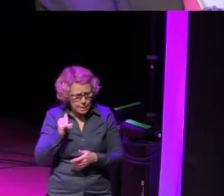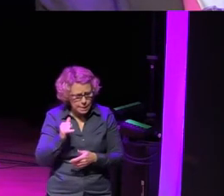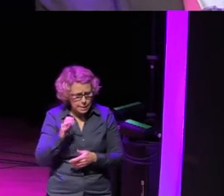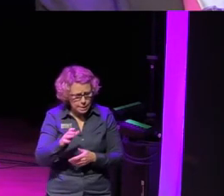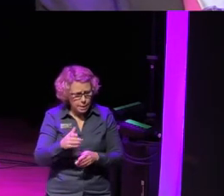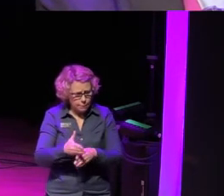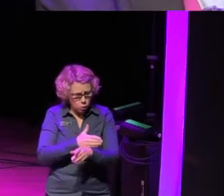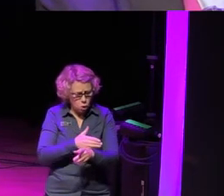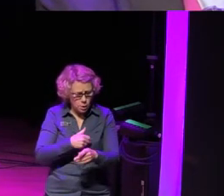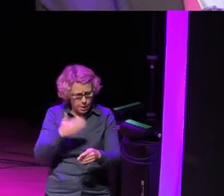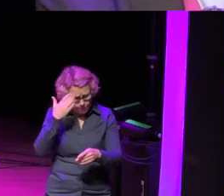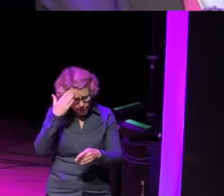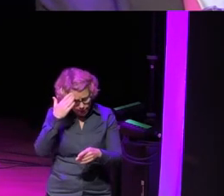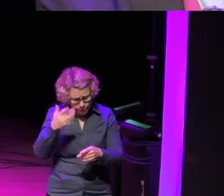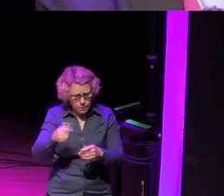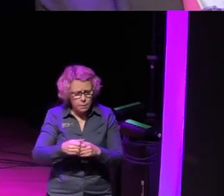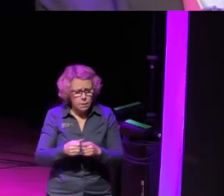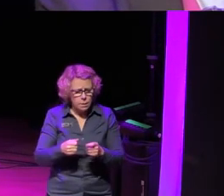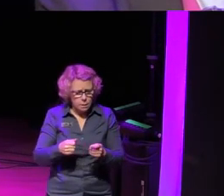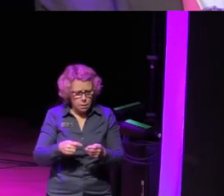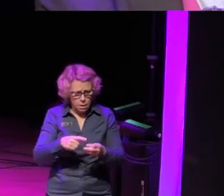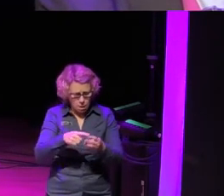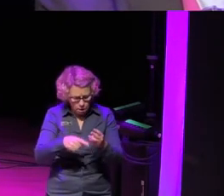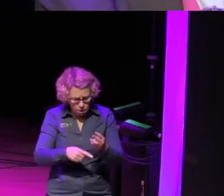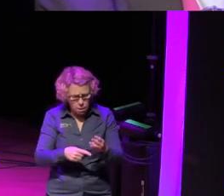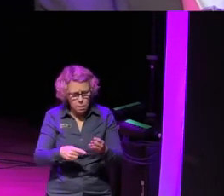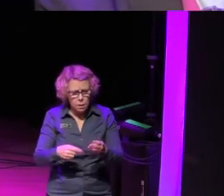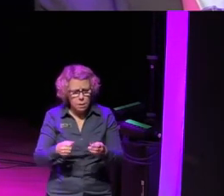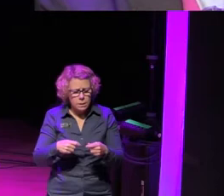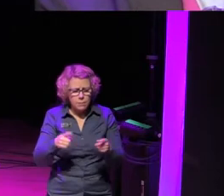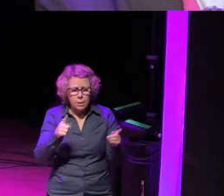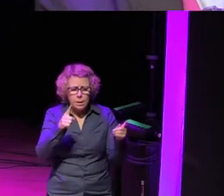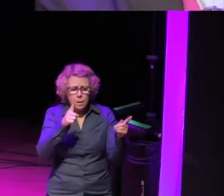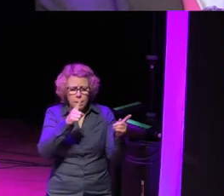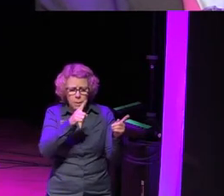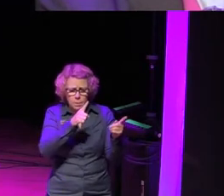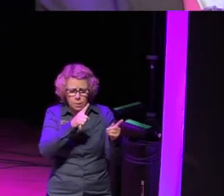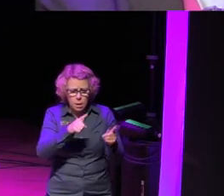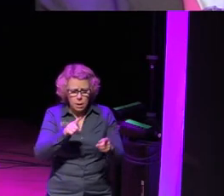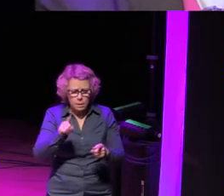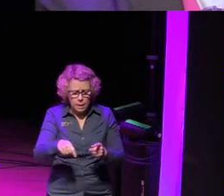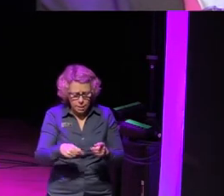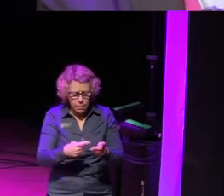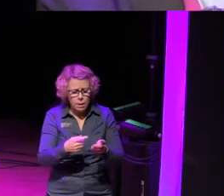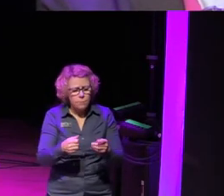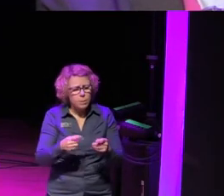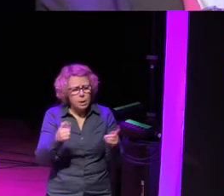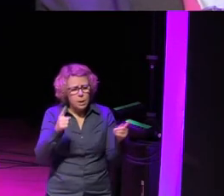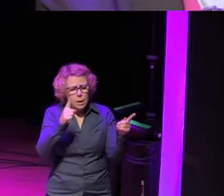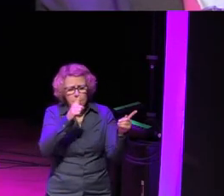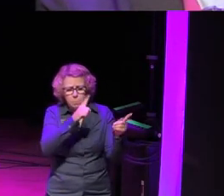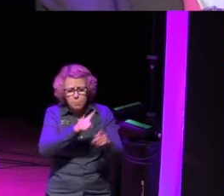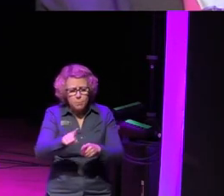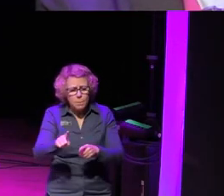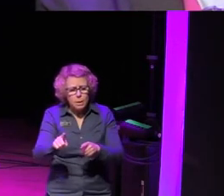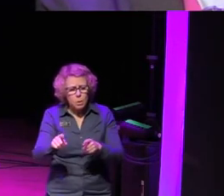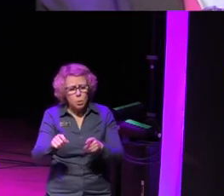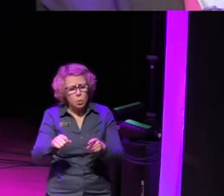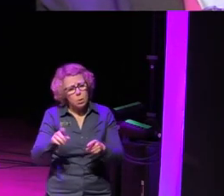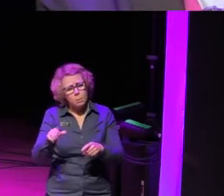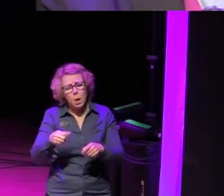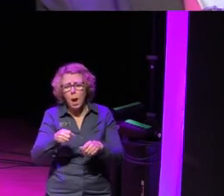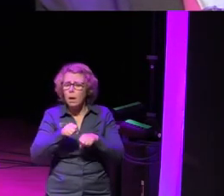ask for things that are not there, because people kept being sent back. And then to prevent yourself from being sent back, then you might as well